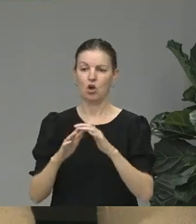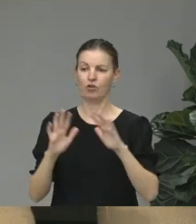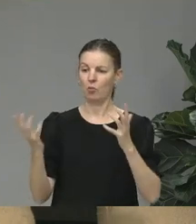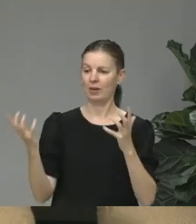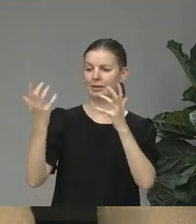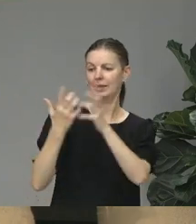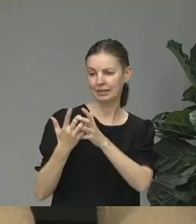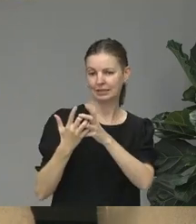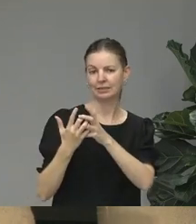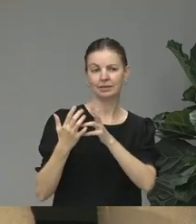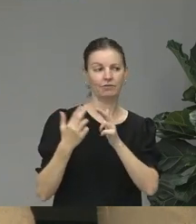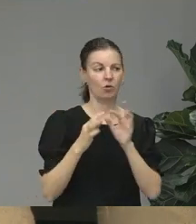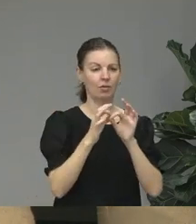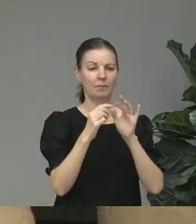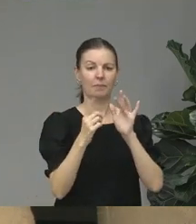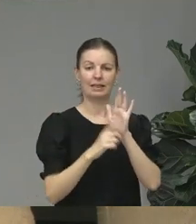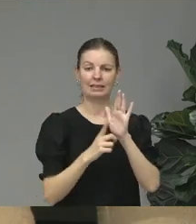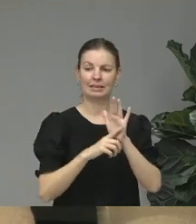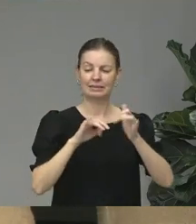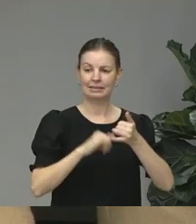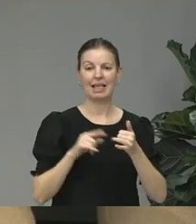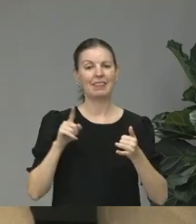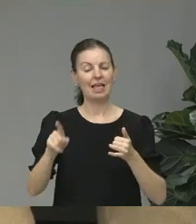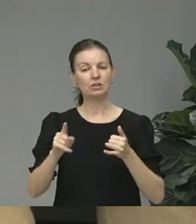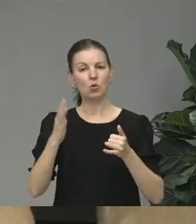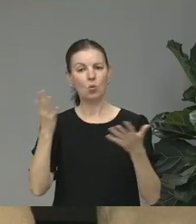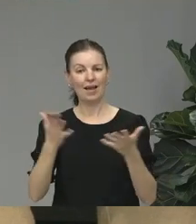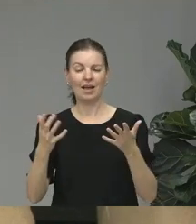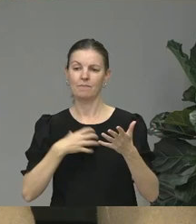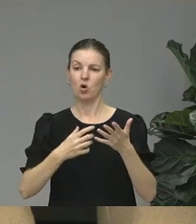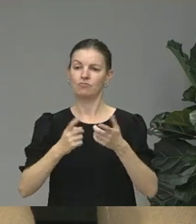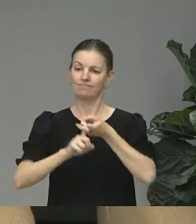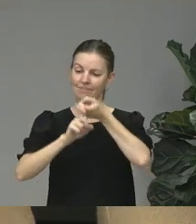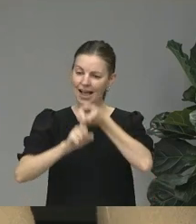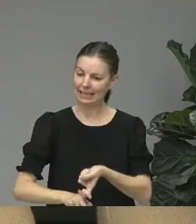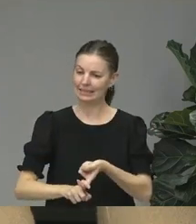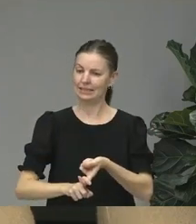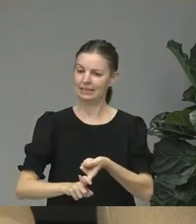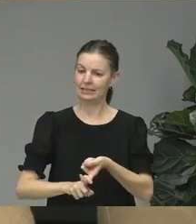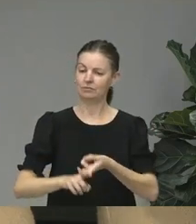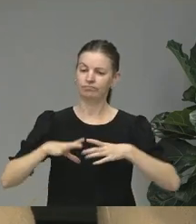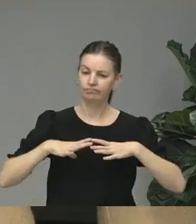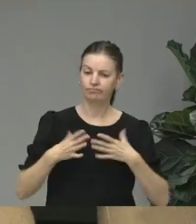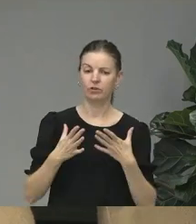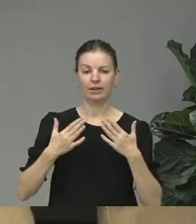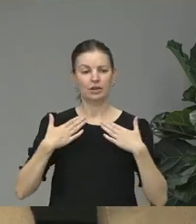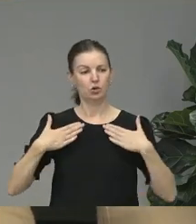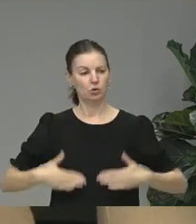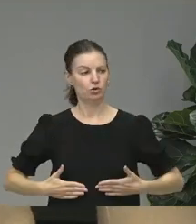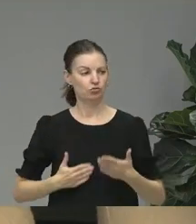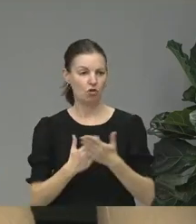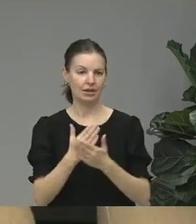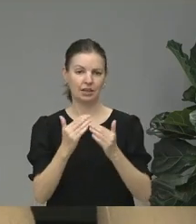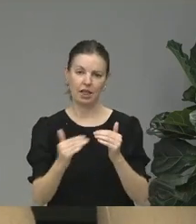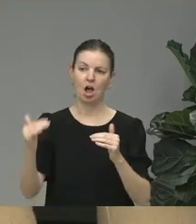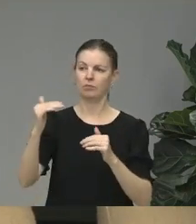the bill's proponents. It's where you start to get the anchoring of human rights at that upstream level, which